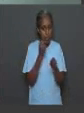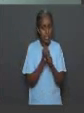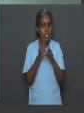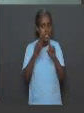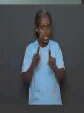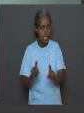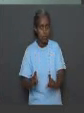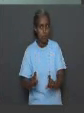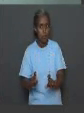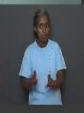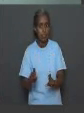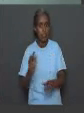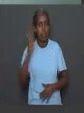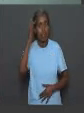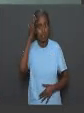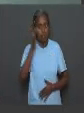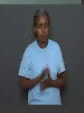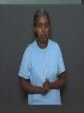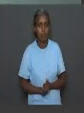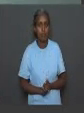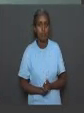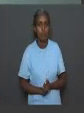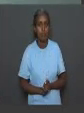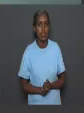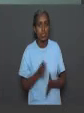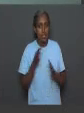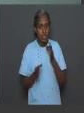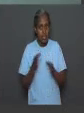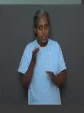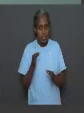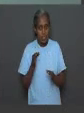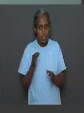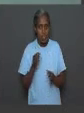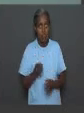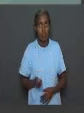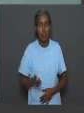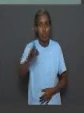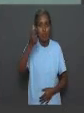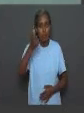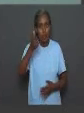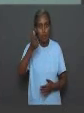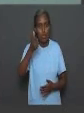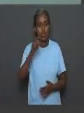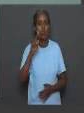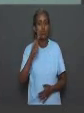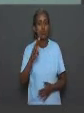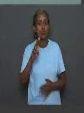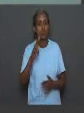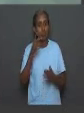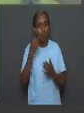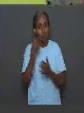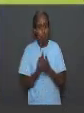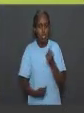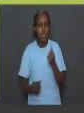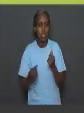experiment random. If we flip a coin, there are only two possible